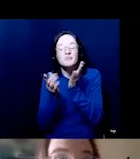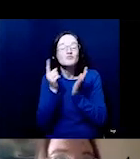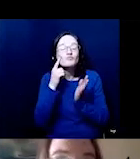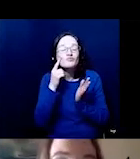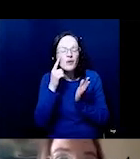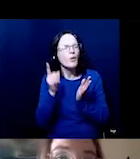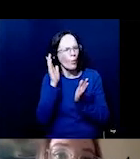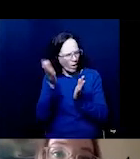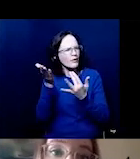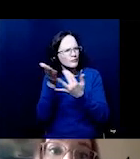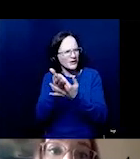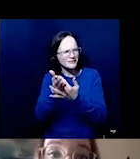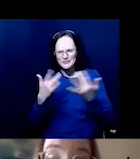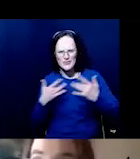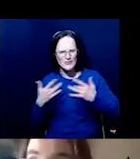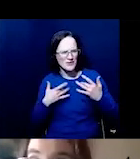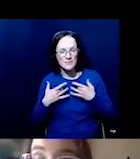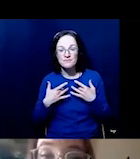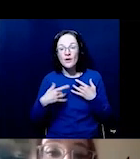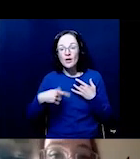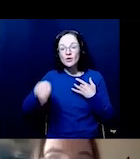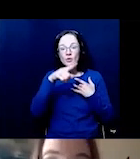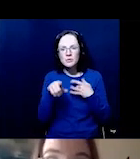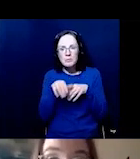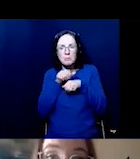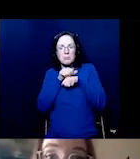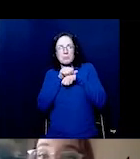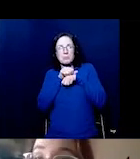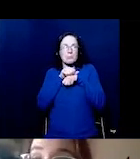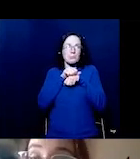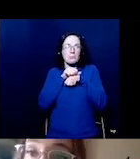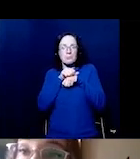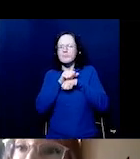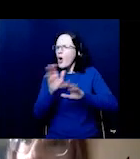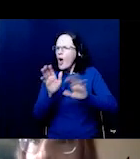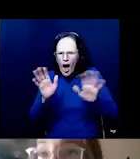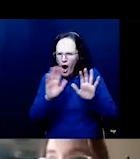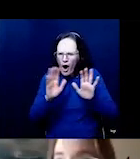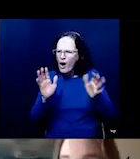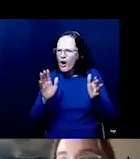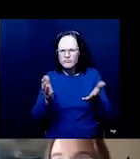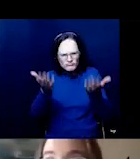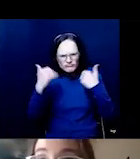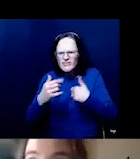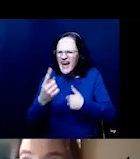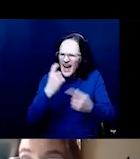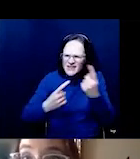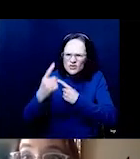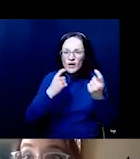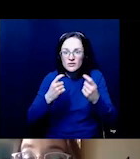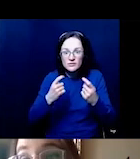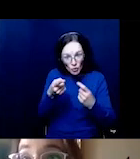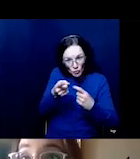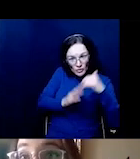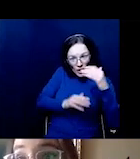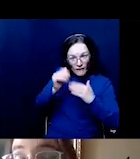So don't hesitate to participate, ask questions, and if you're comfortable, you could also talk about your own experiences